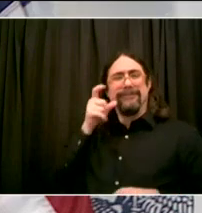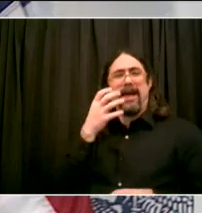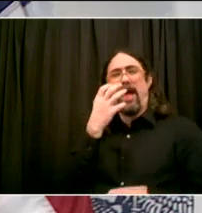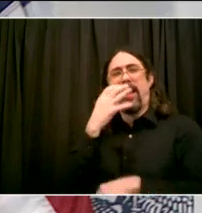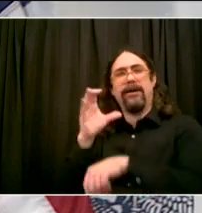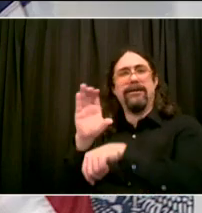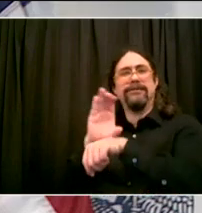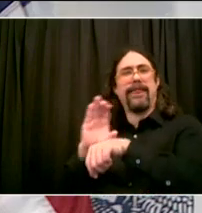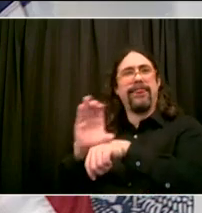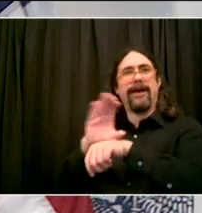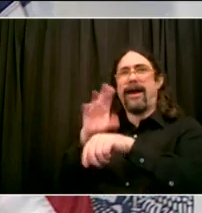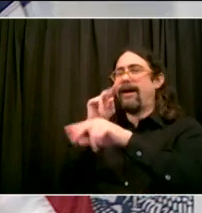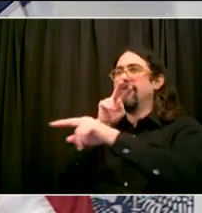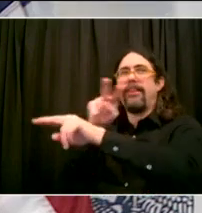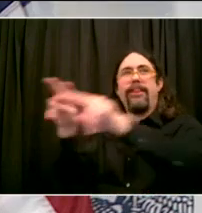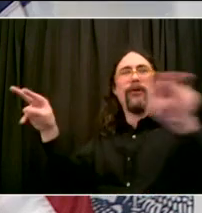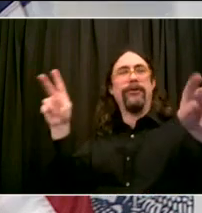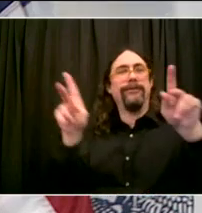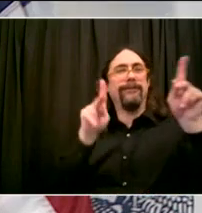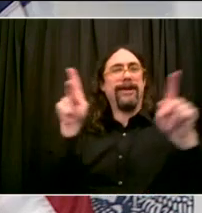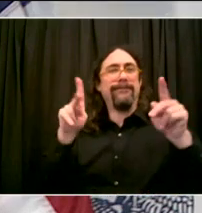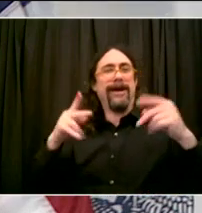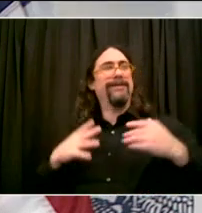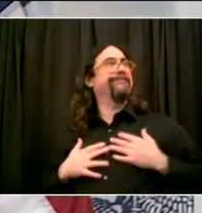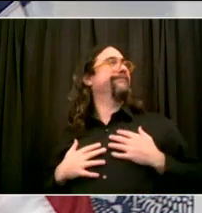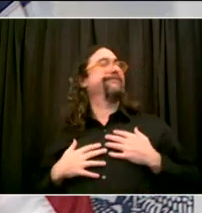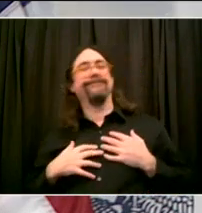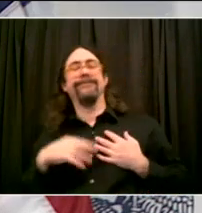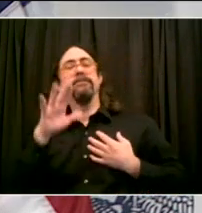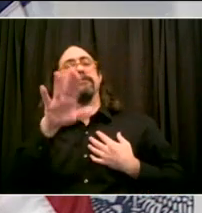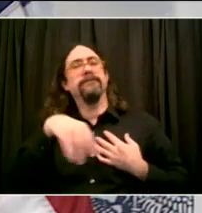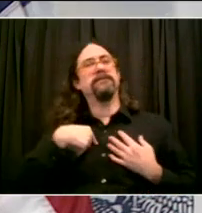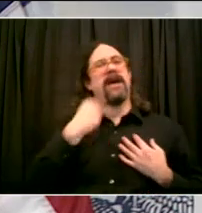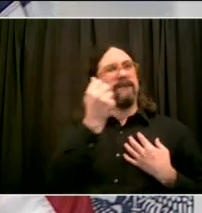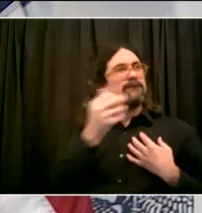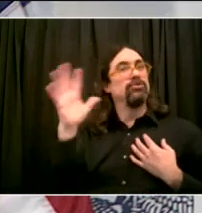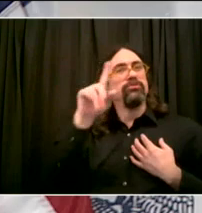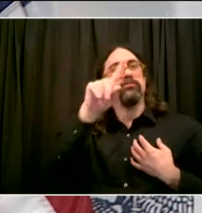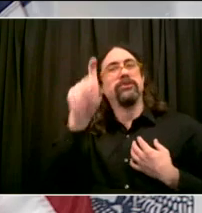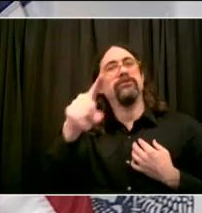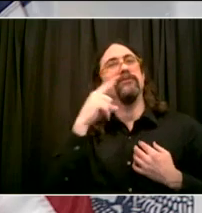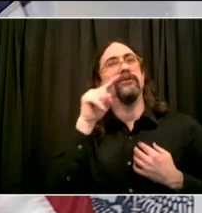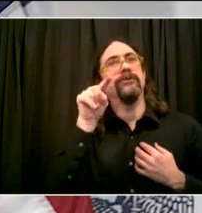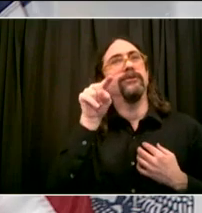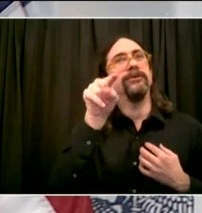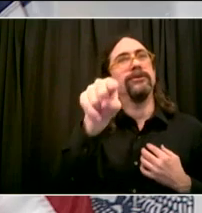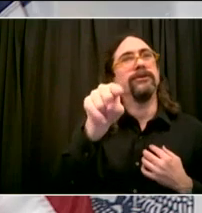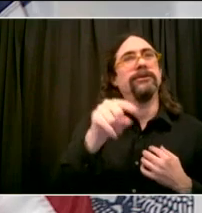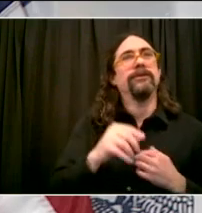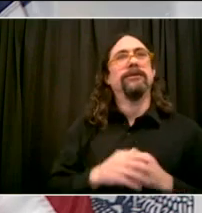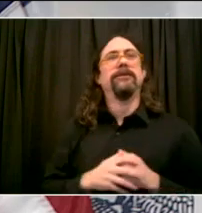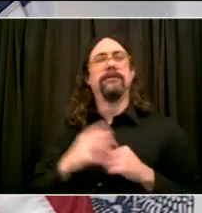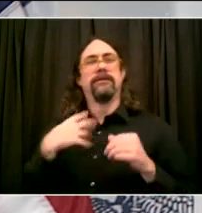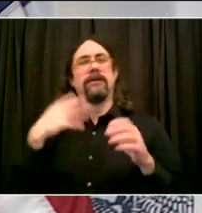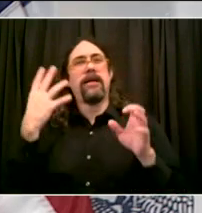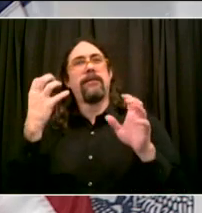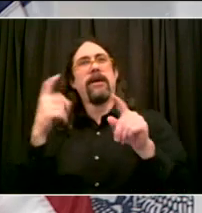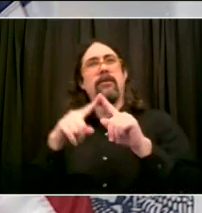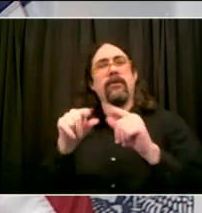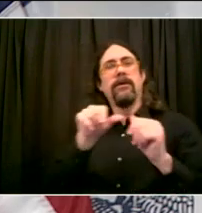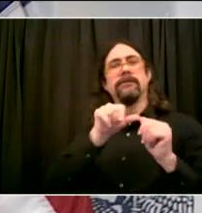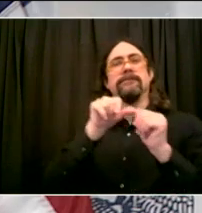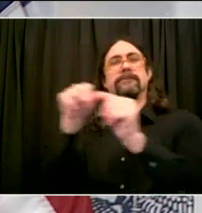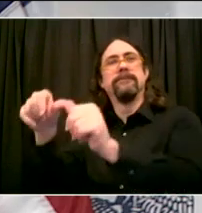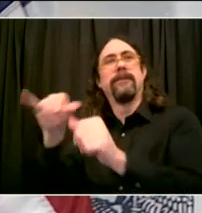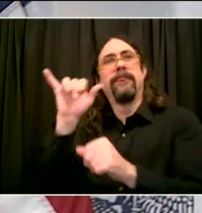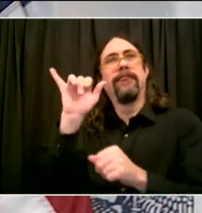we published a couple of months ago when we exposed how the New York City Police Department was using its administrative powers to